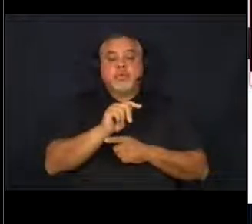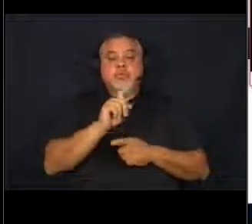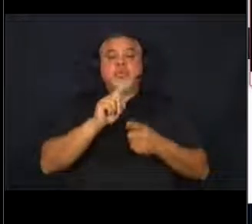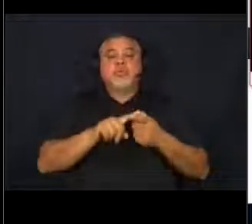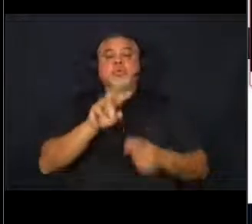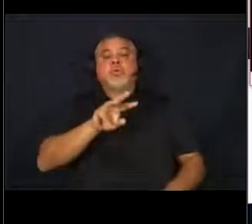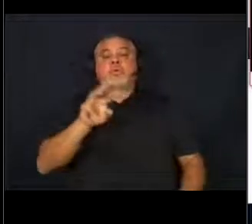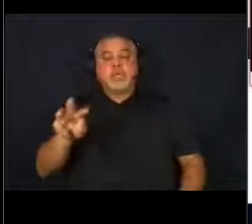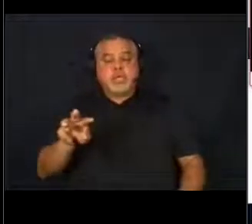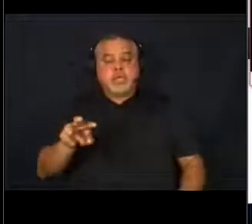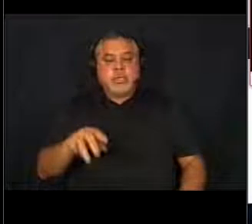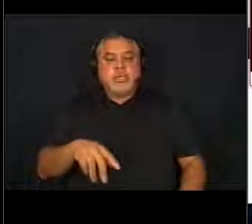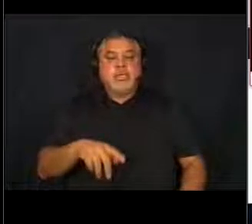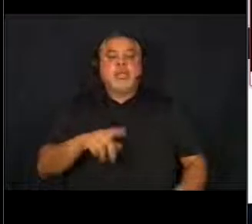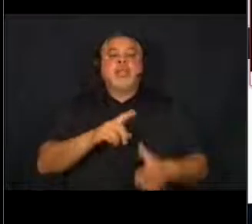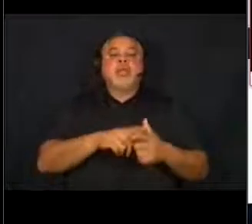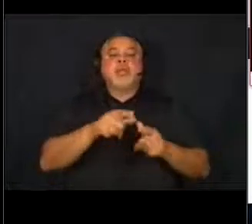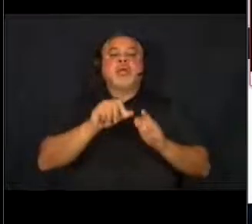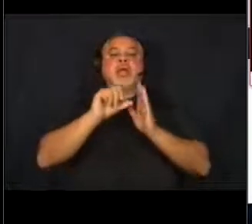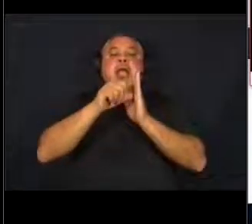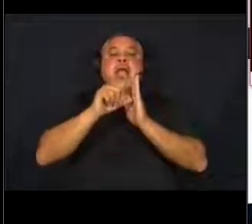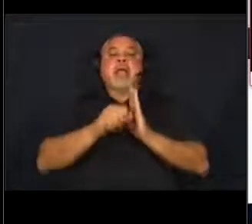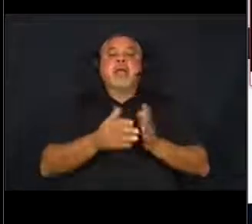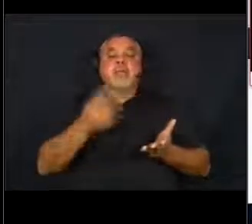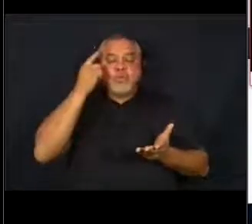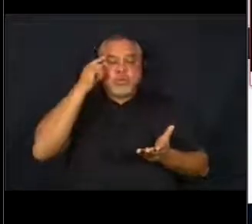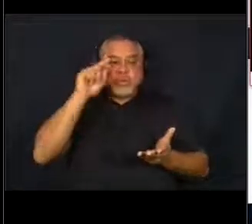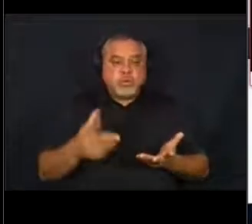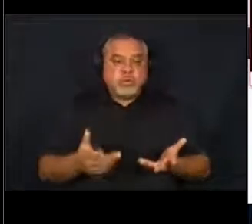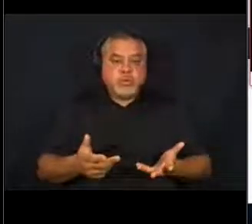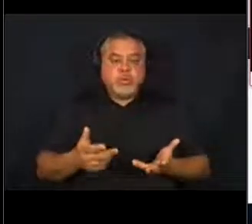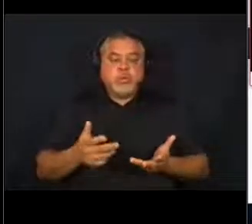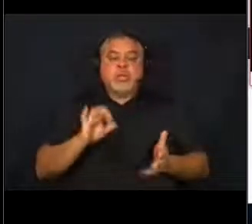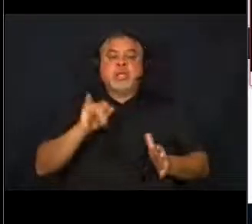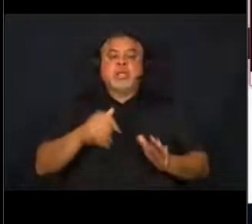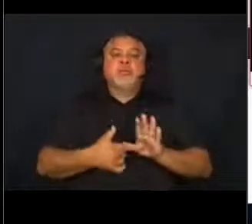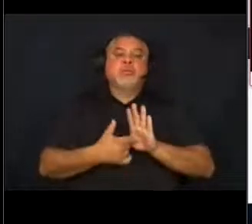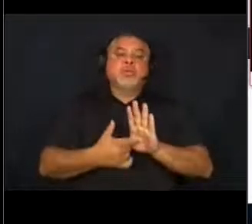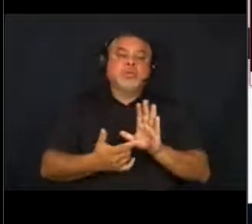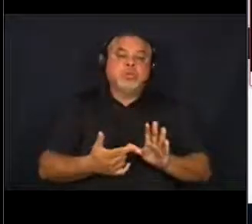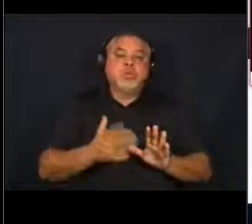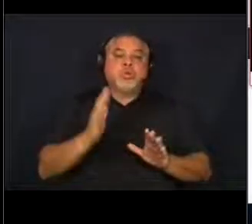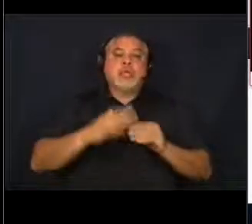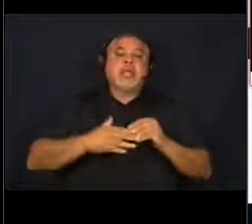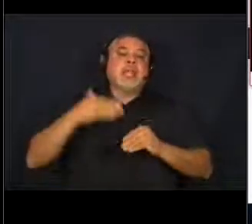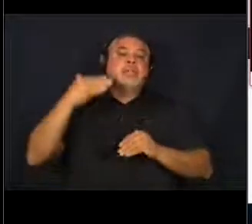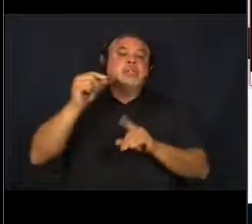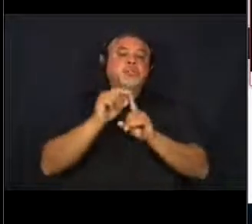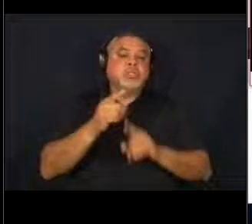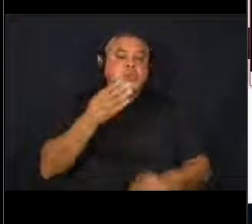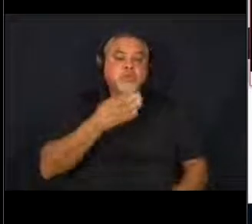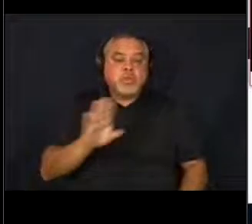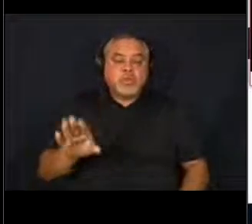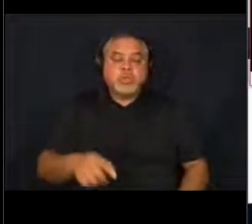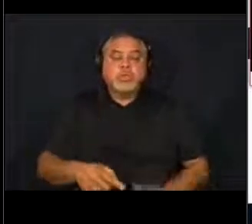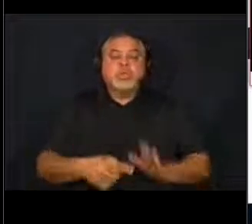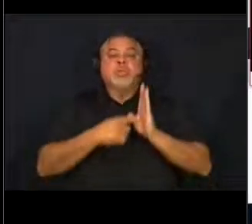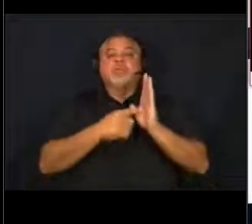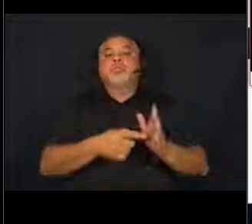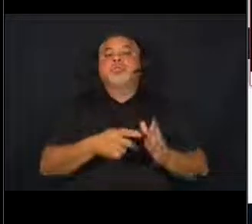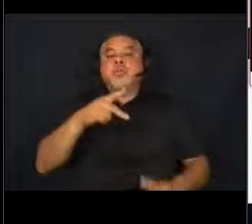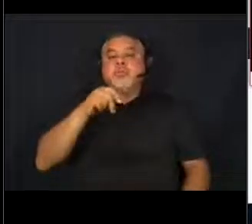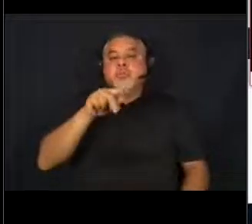website, and then it highlights things for you. It shows you your excess words in blue. It shows you the